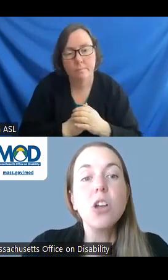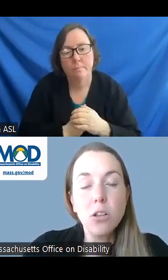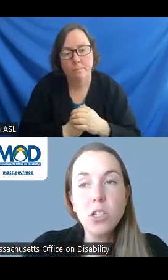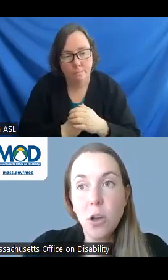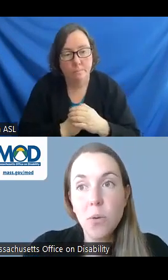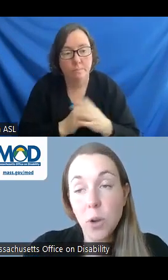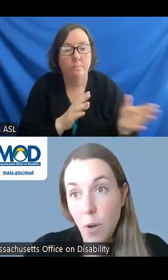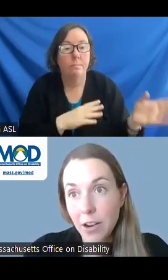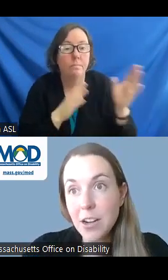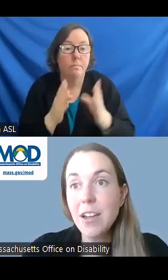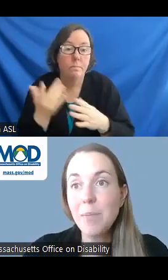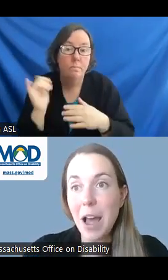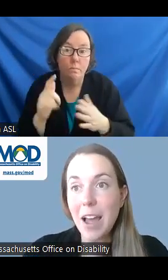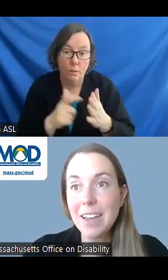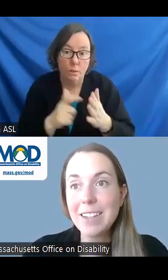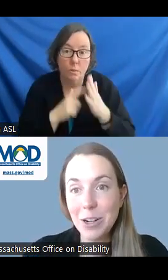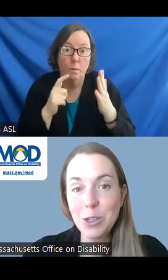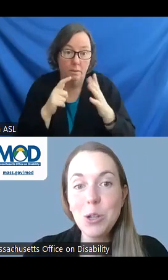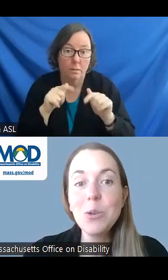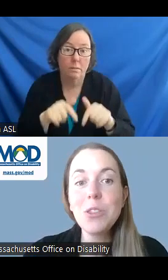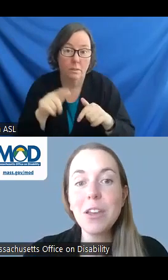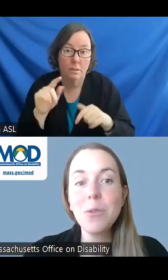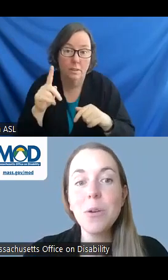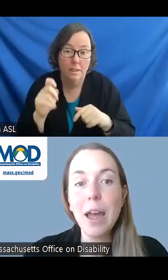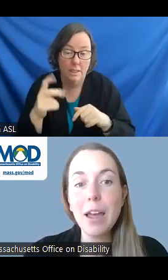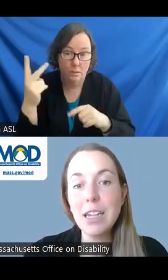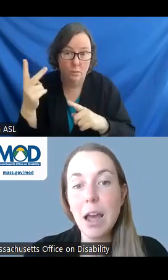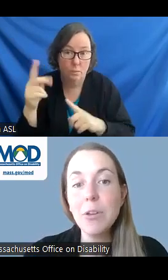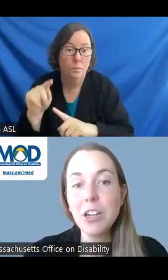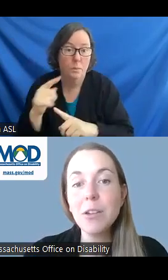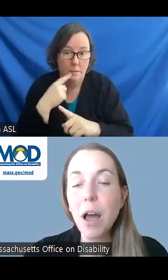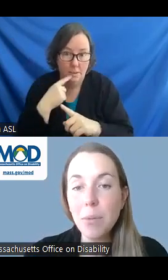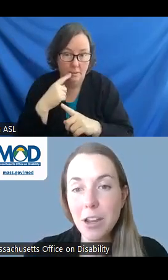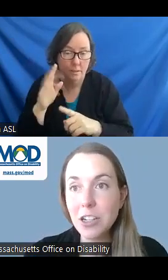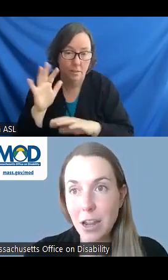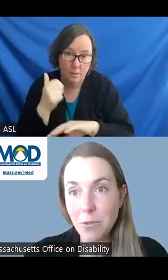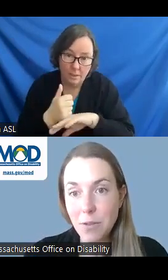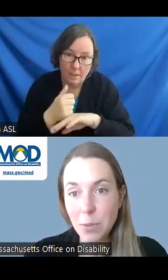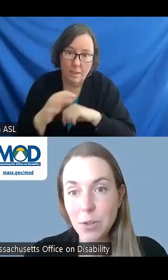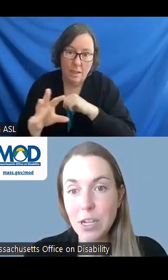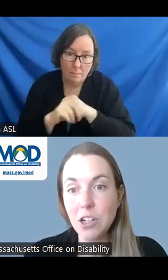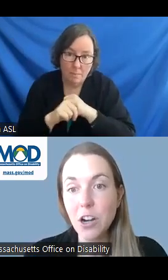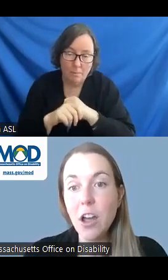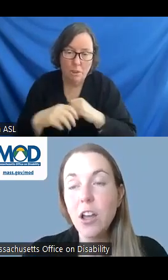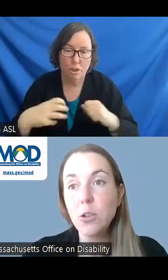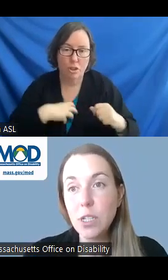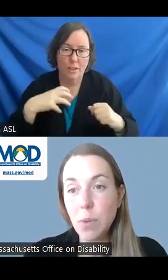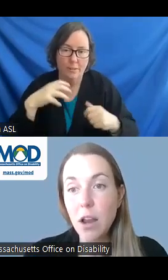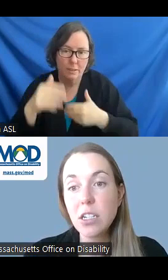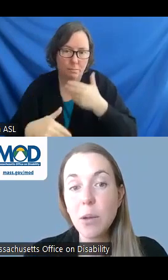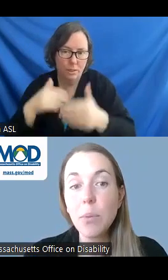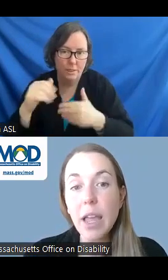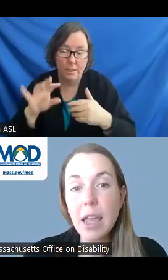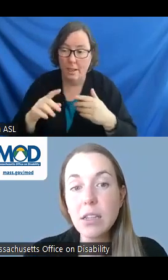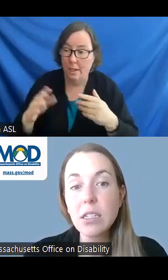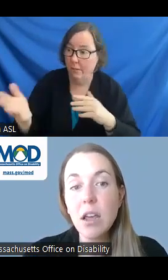It's also required by Title II that you establish and publish a grievance procedure to respond